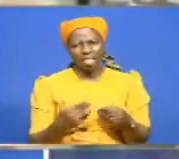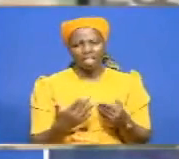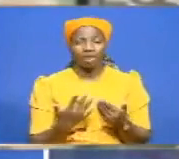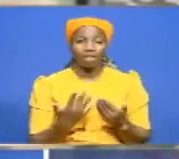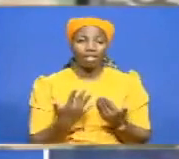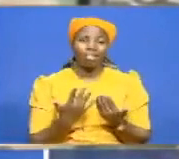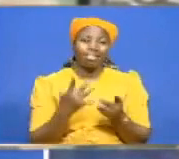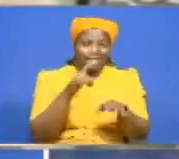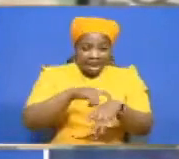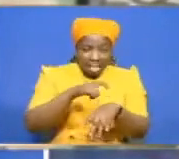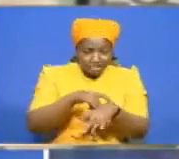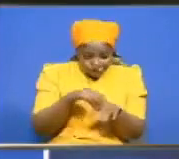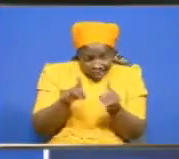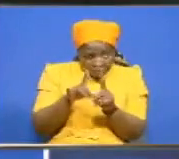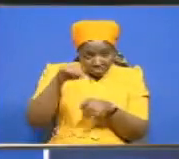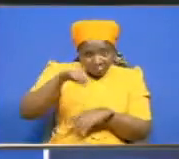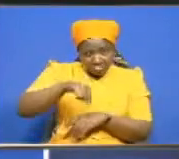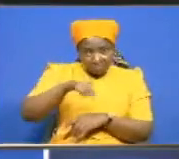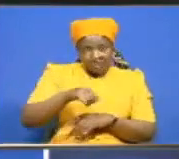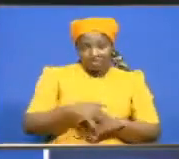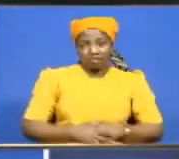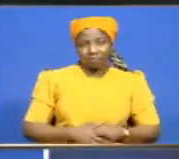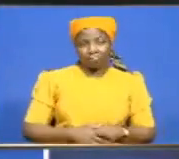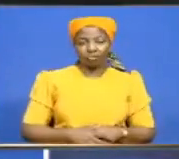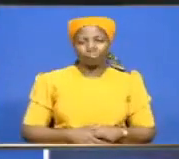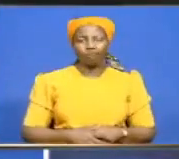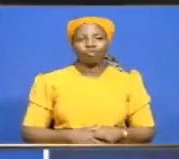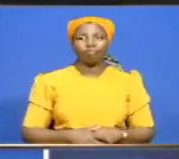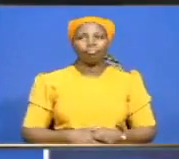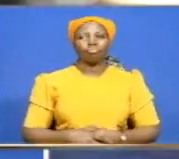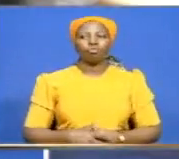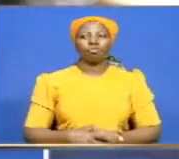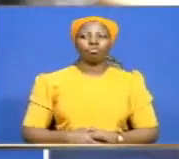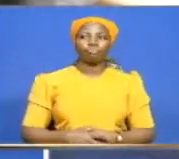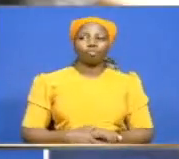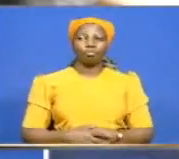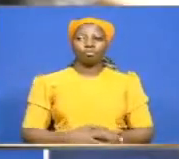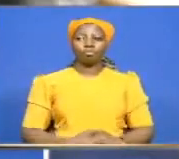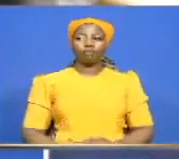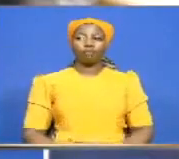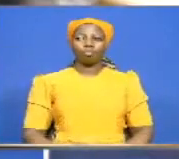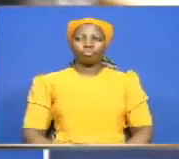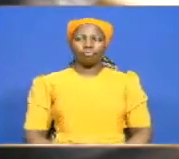time like this. Regina Manyara reporting for Channel 1 News.